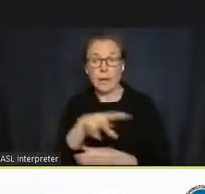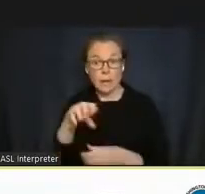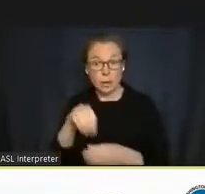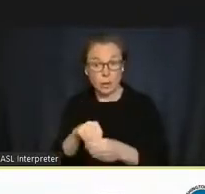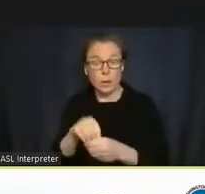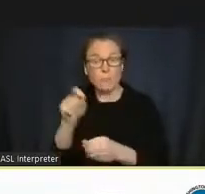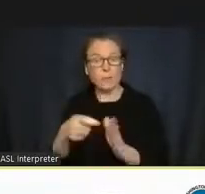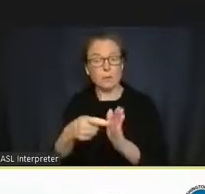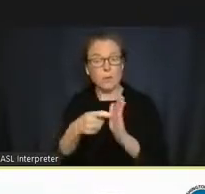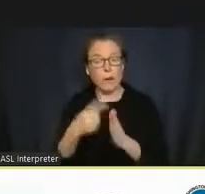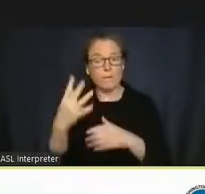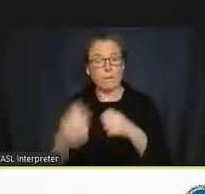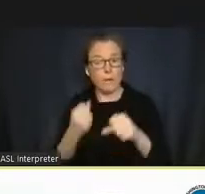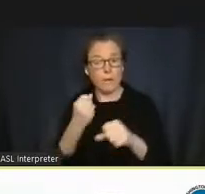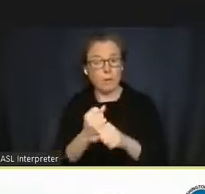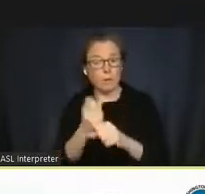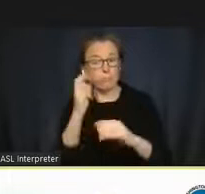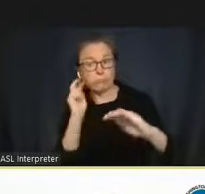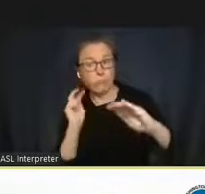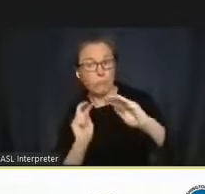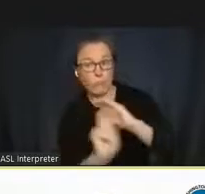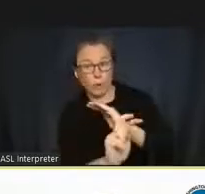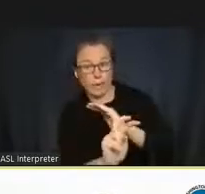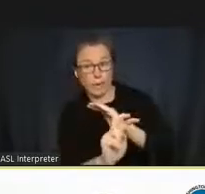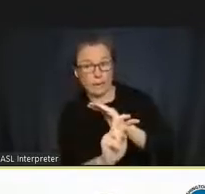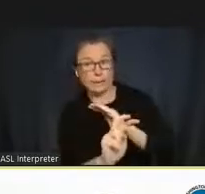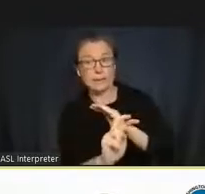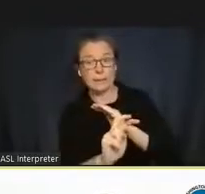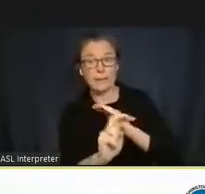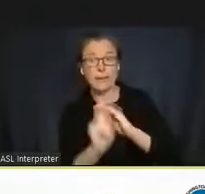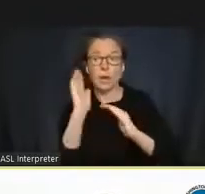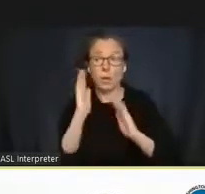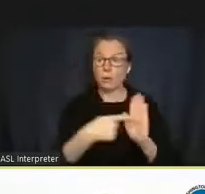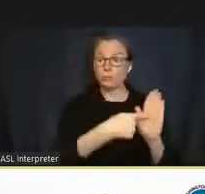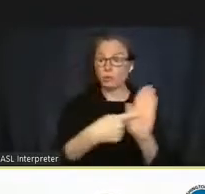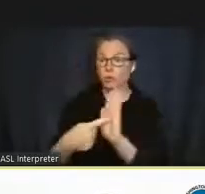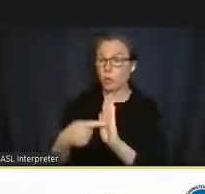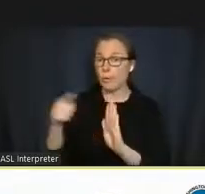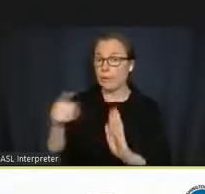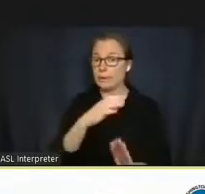5-year forecast, which will be provided to the budget committee.